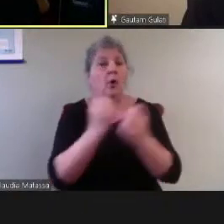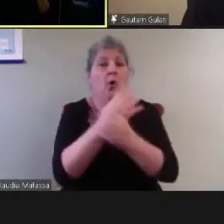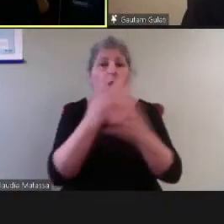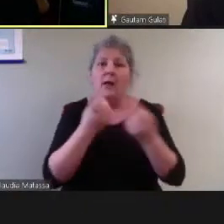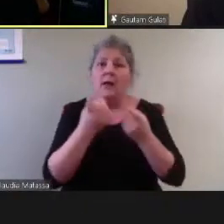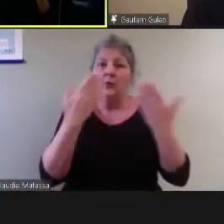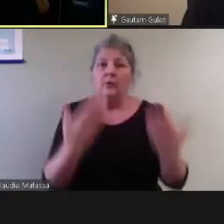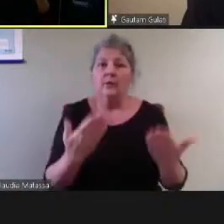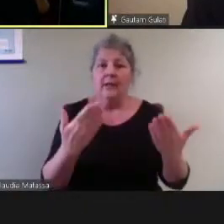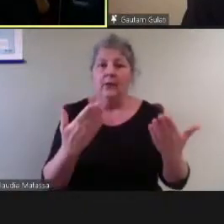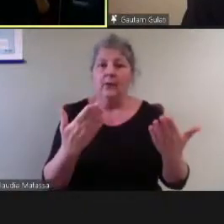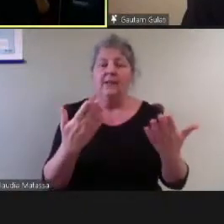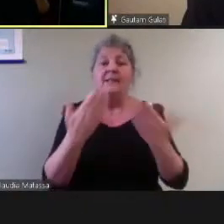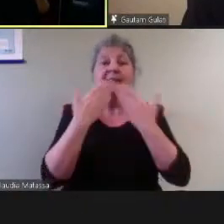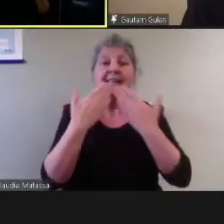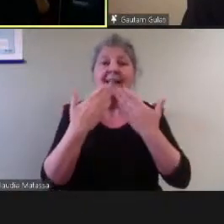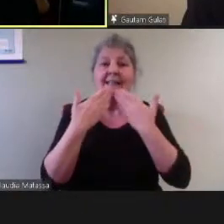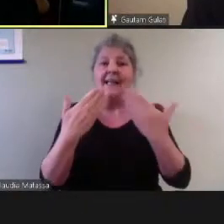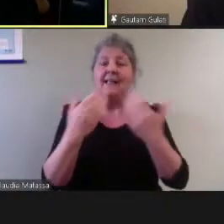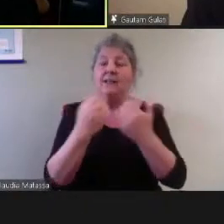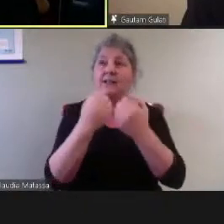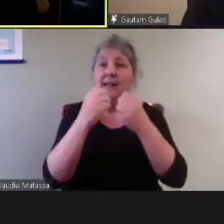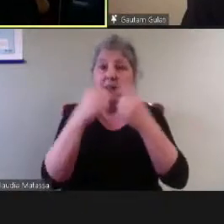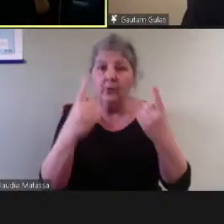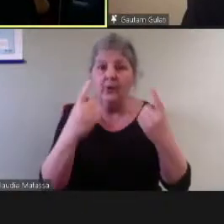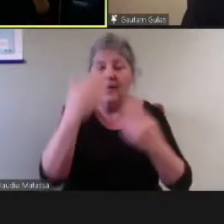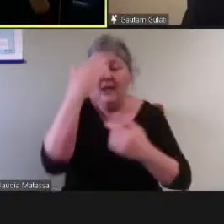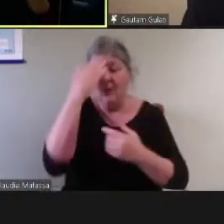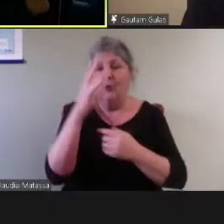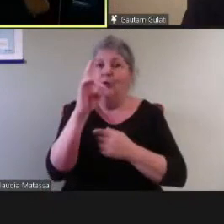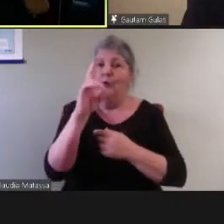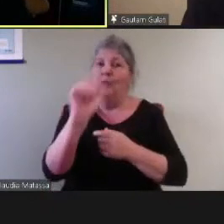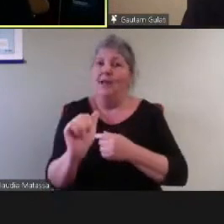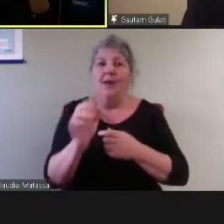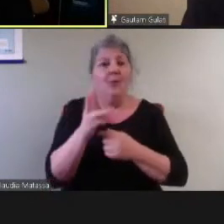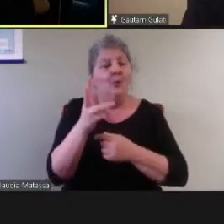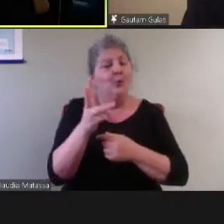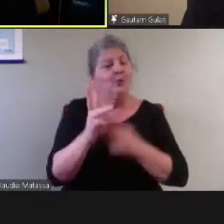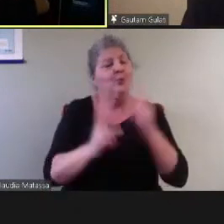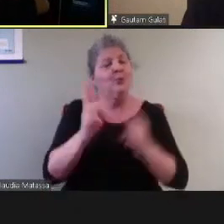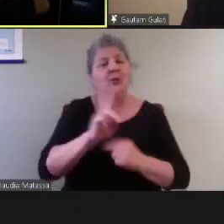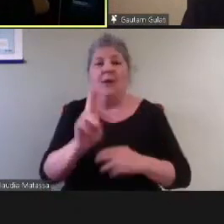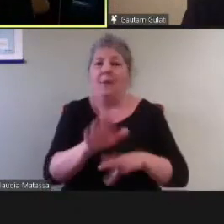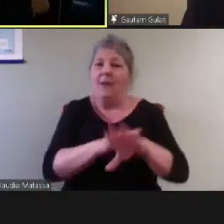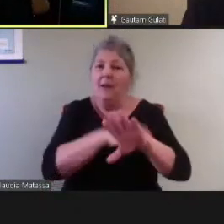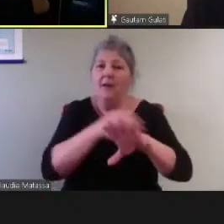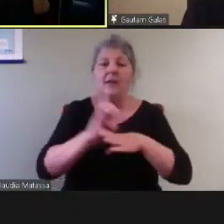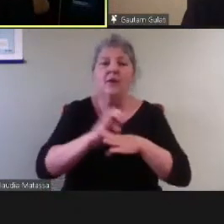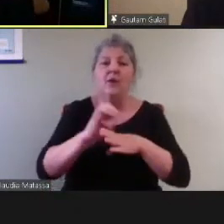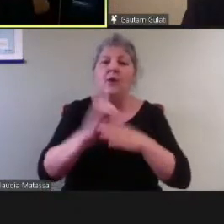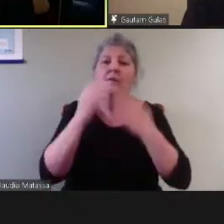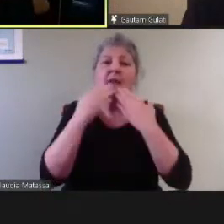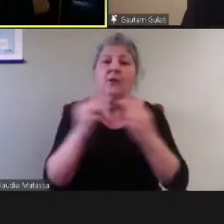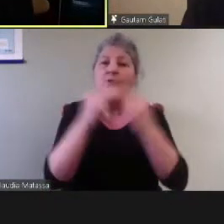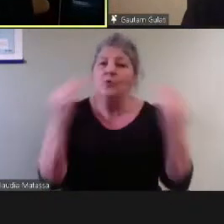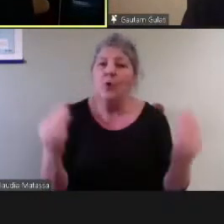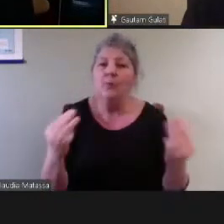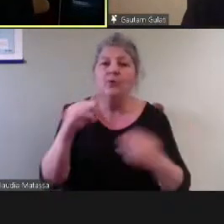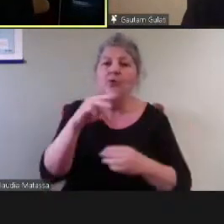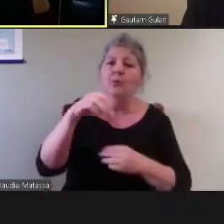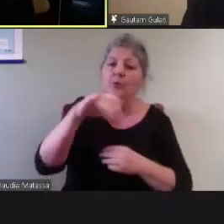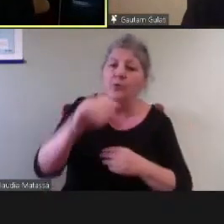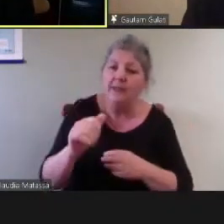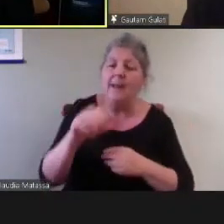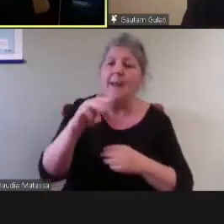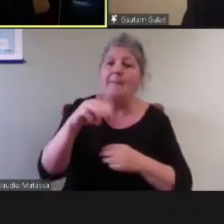is thank all this was great. I knew the Q&A wouldn't be long enough no matter what. So thanks so much to Maria Gautam and